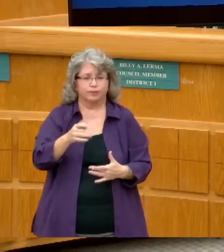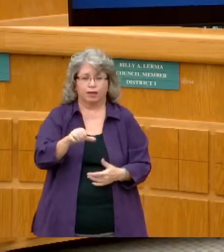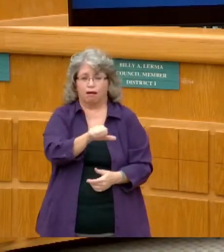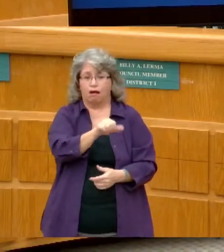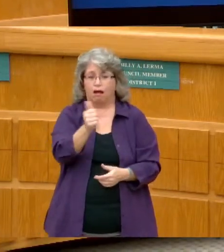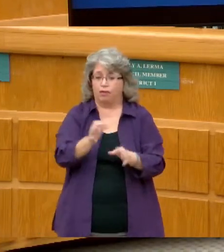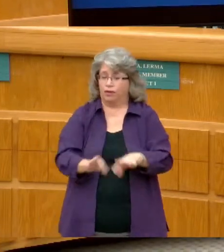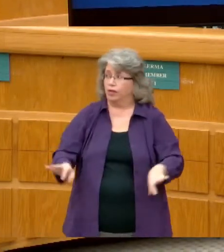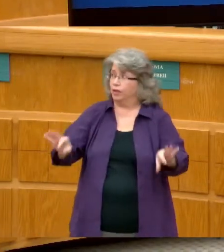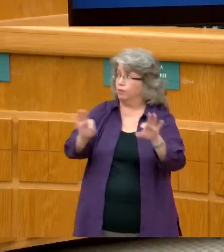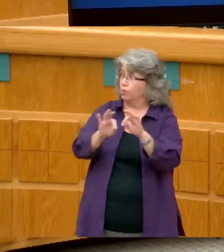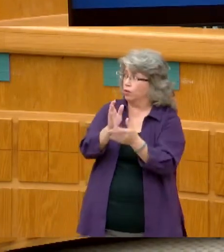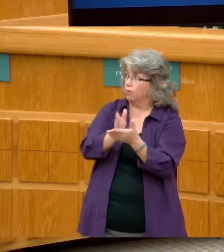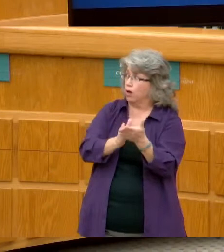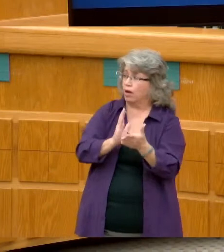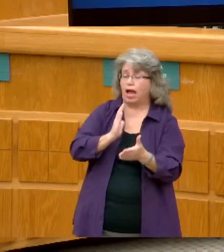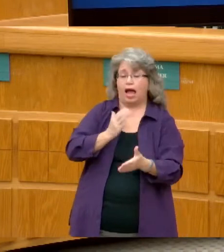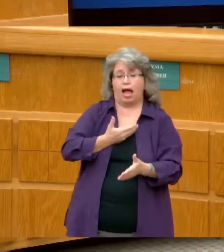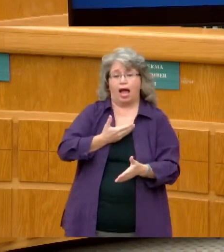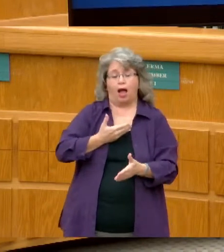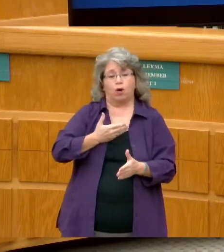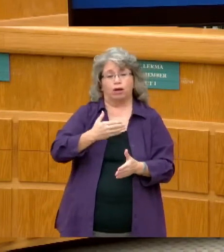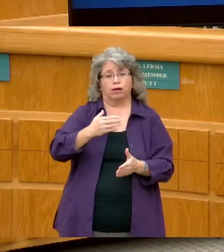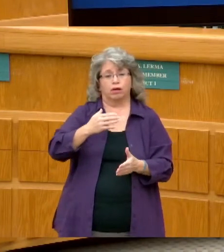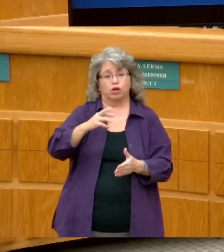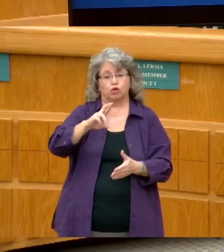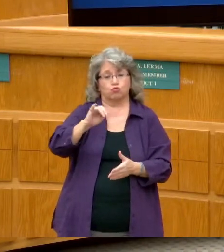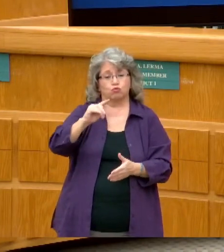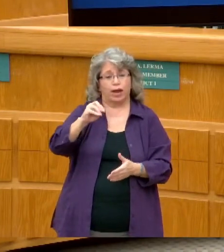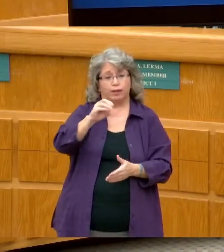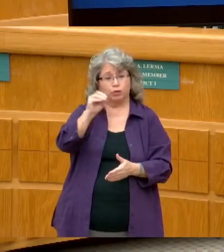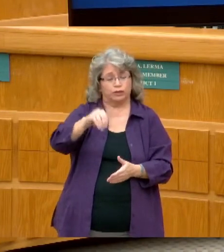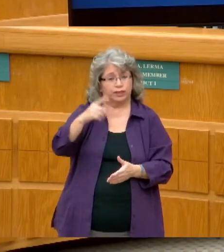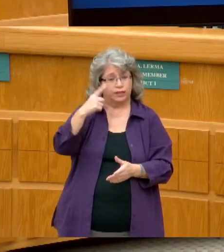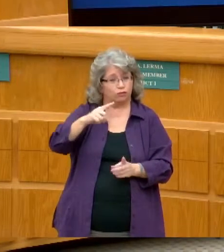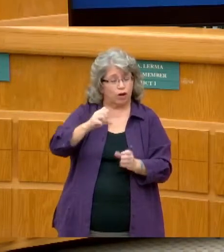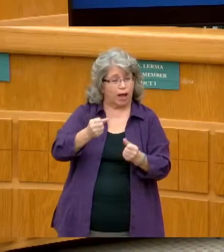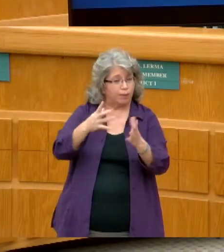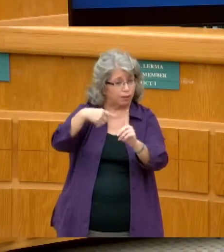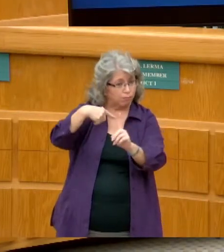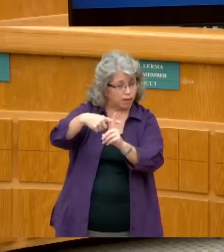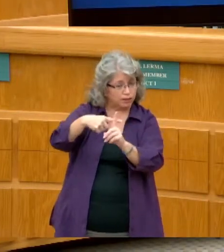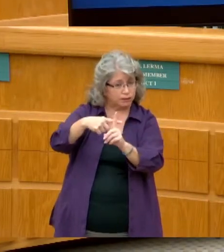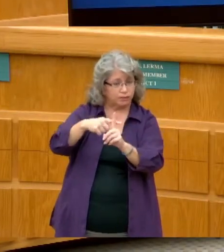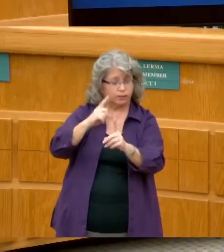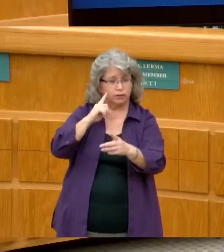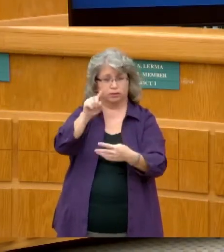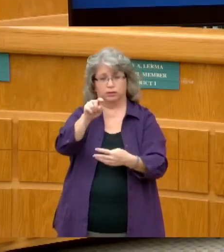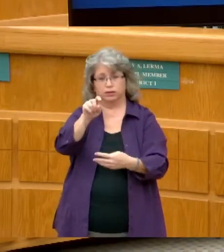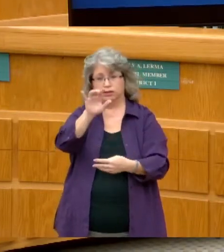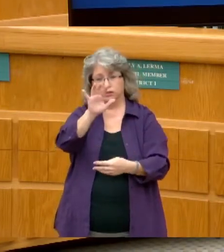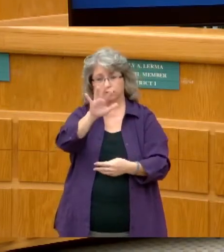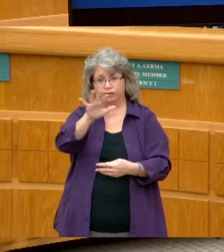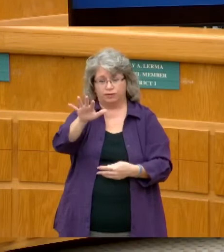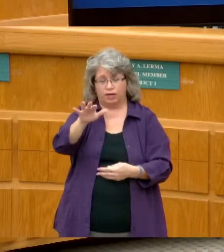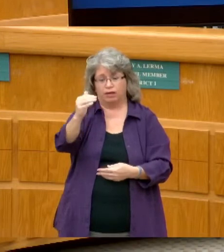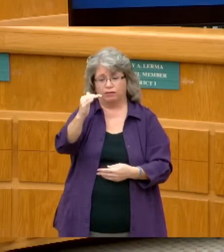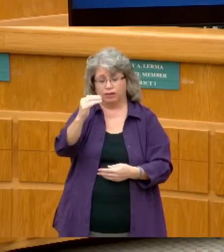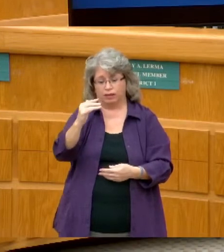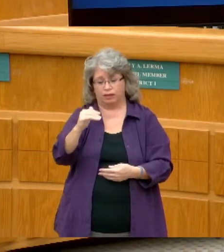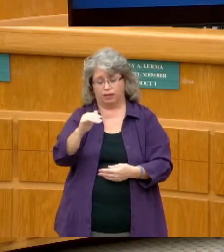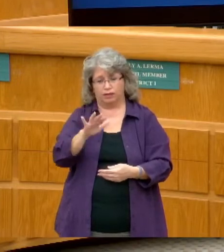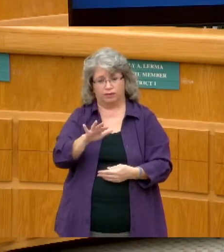of this slide is the positivity rate. If you look at 55%, and then you look at the bottom one, 56.9%,